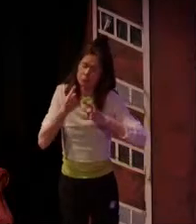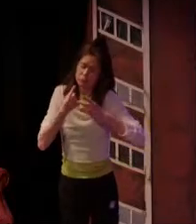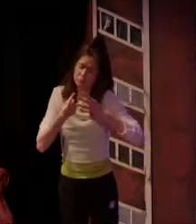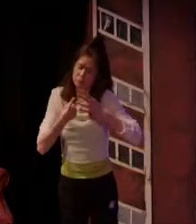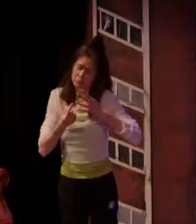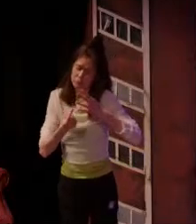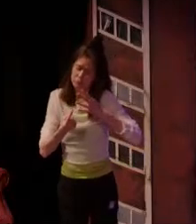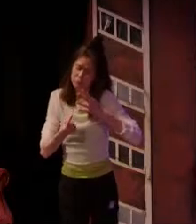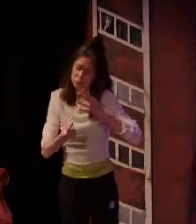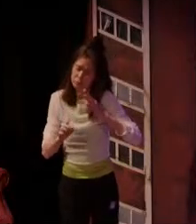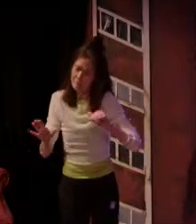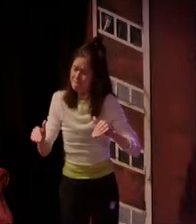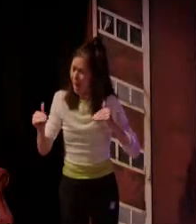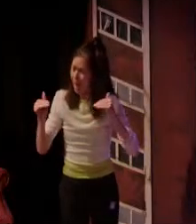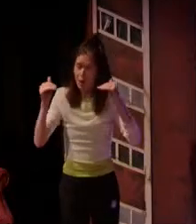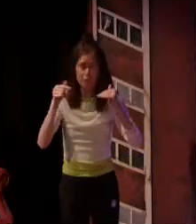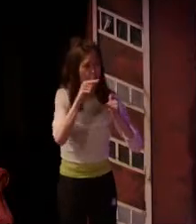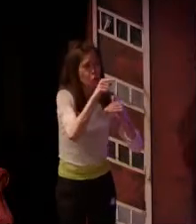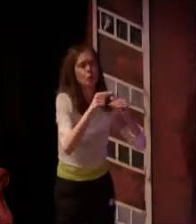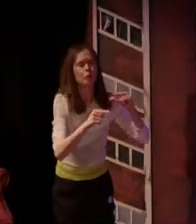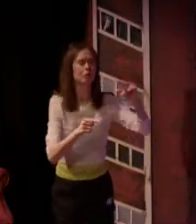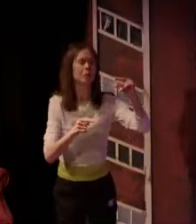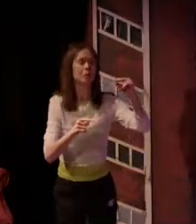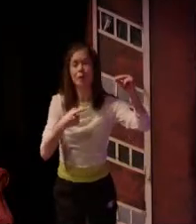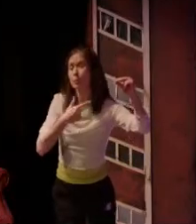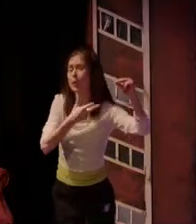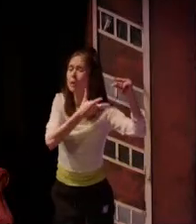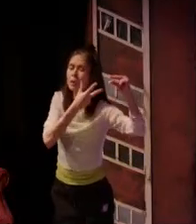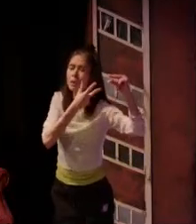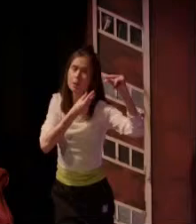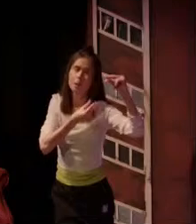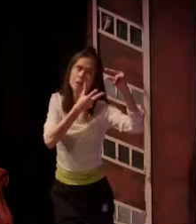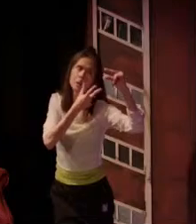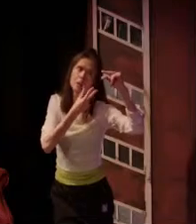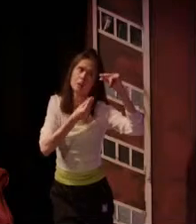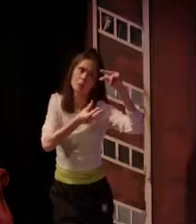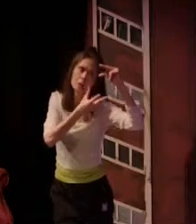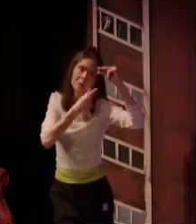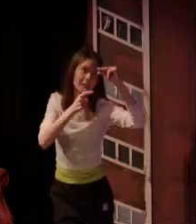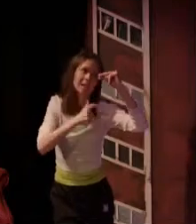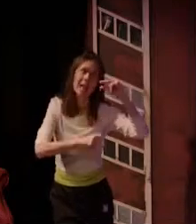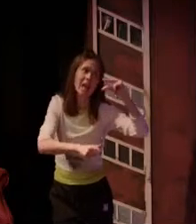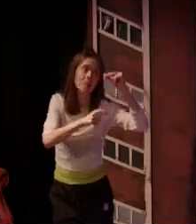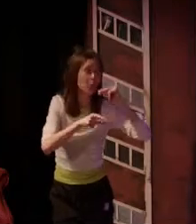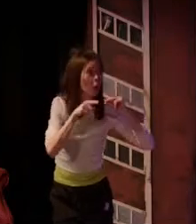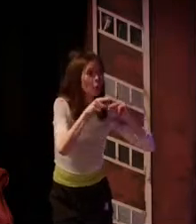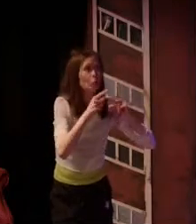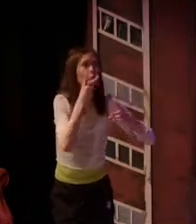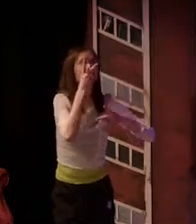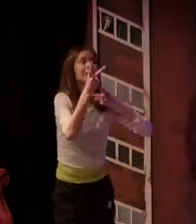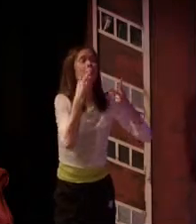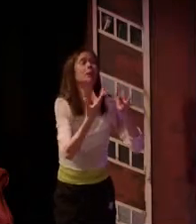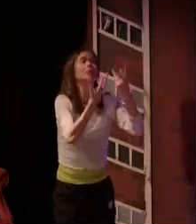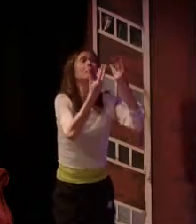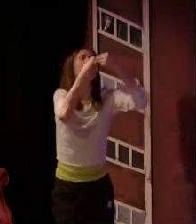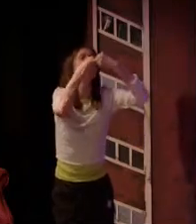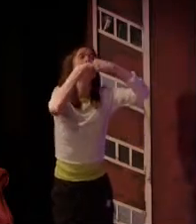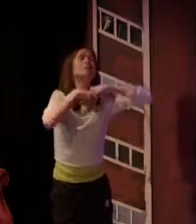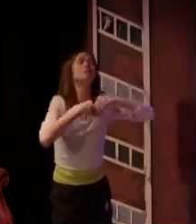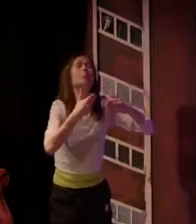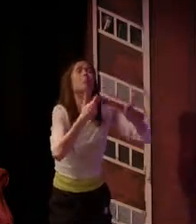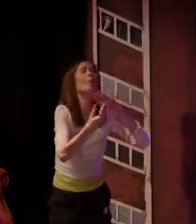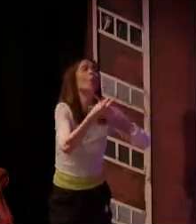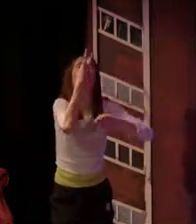I wish you do it always. And when you sing, I wish that every waking moment were filled with your song. And even when you're mad, you'd sing